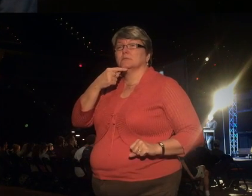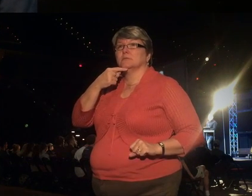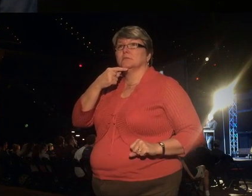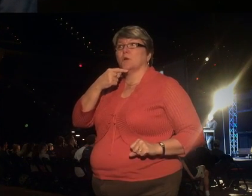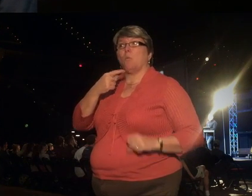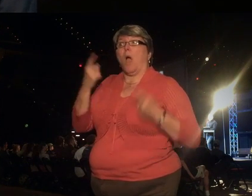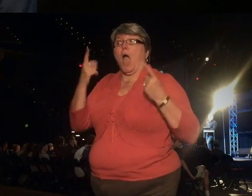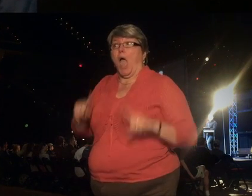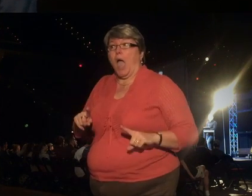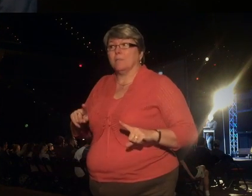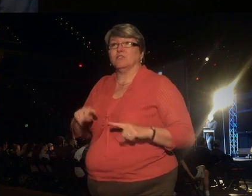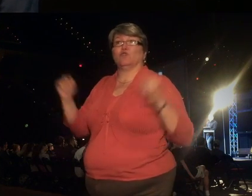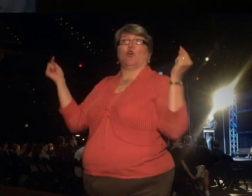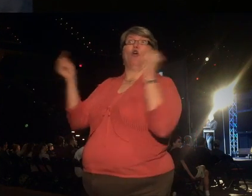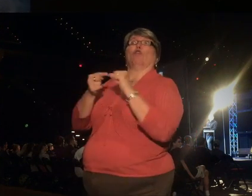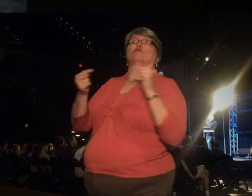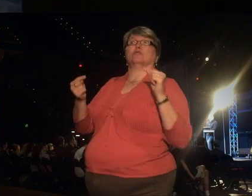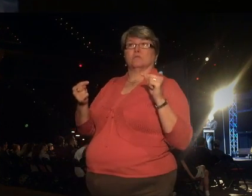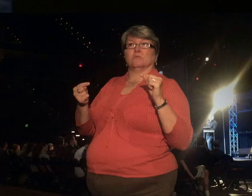What happens if you get hurt?